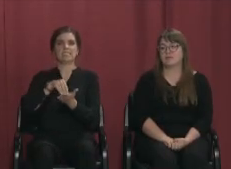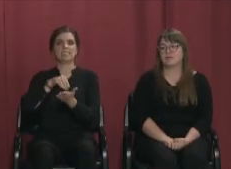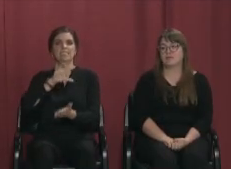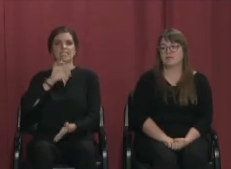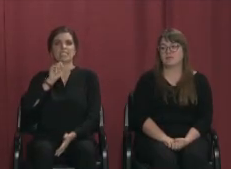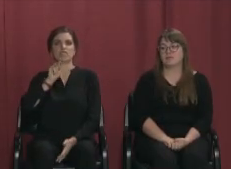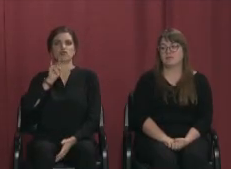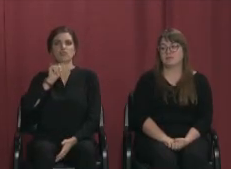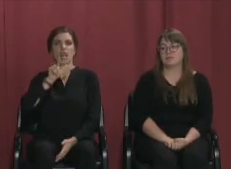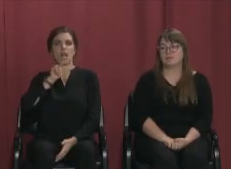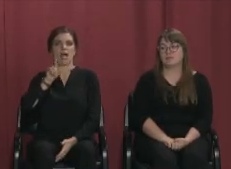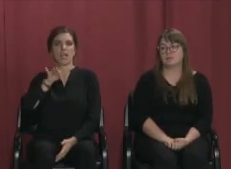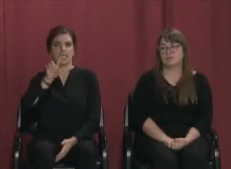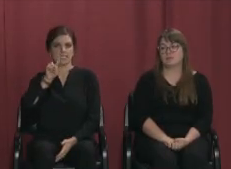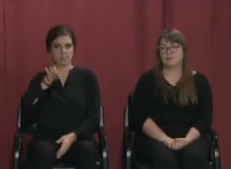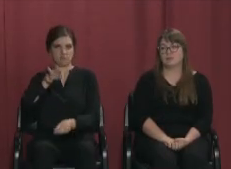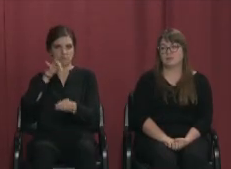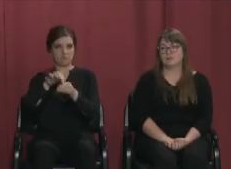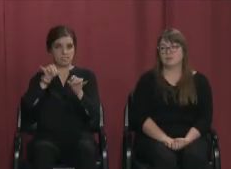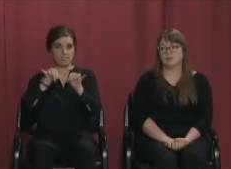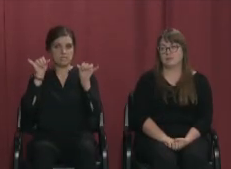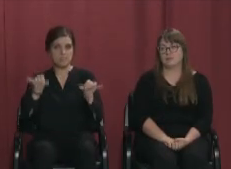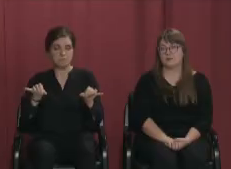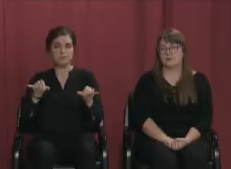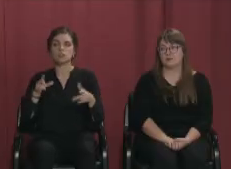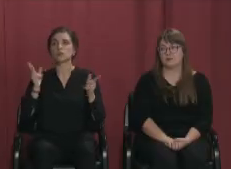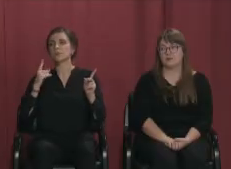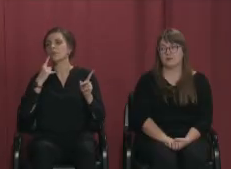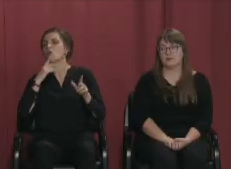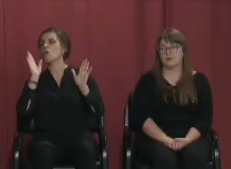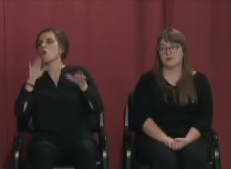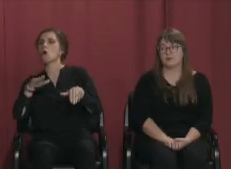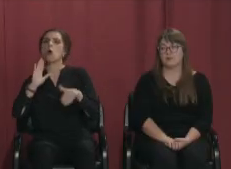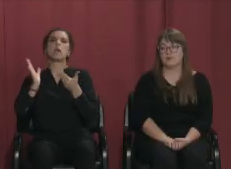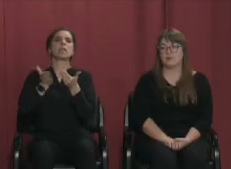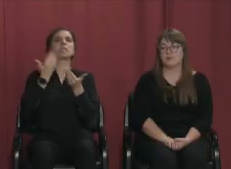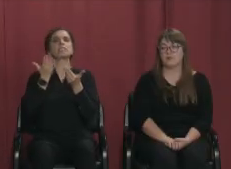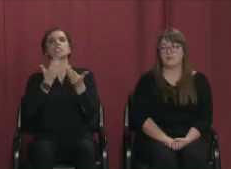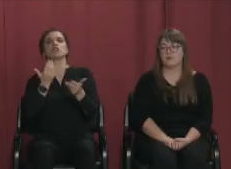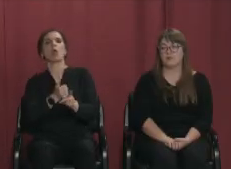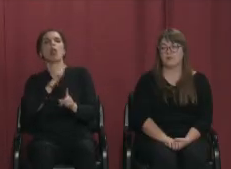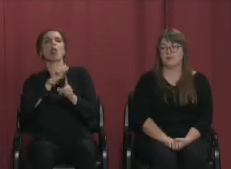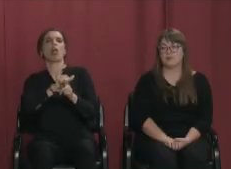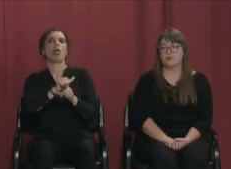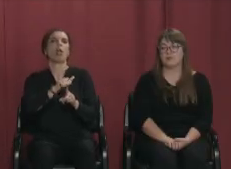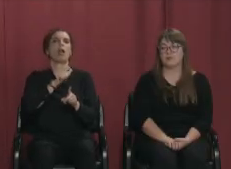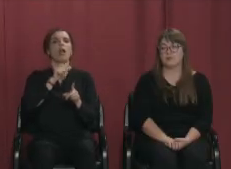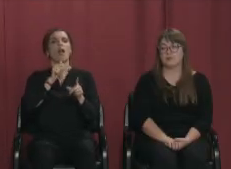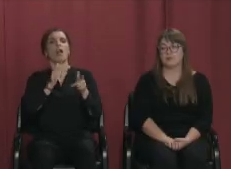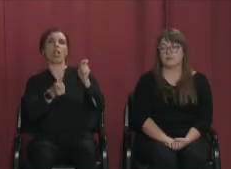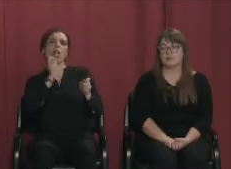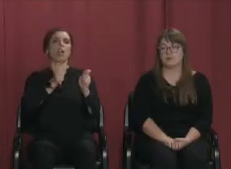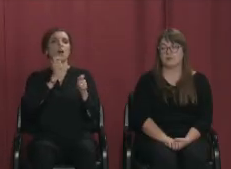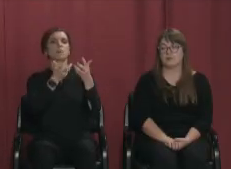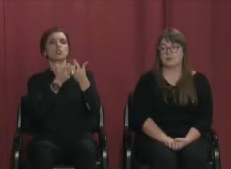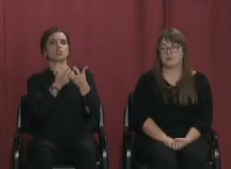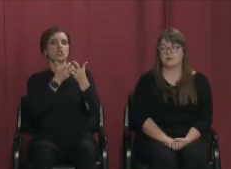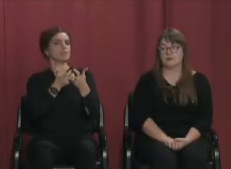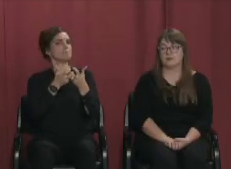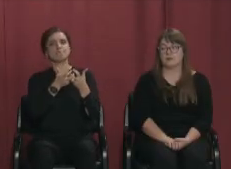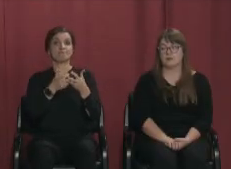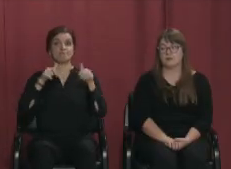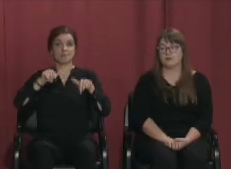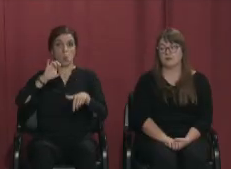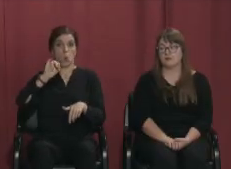always talk about that it'd be easy like to cheat and try and get the machines manipulated. Well, here in Ohio, we have 88